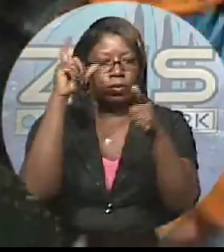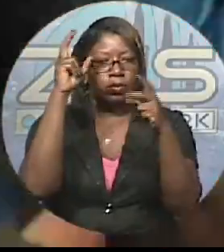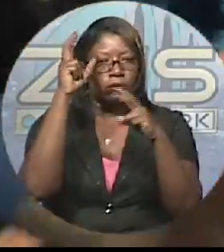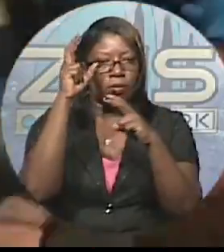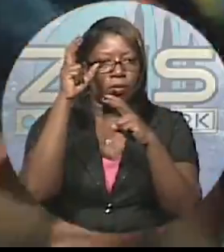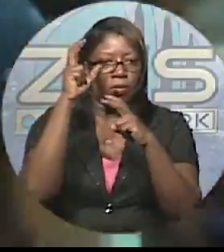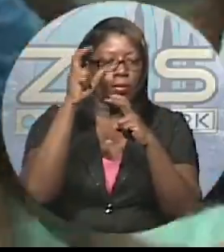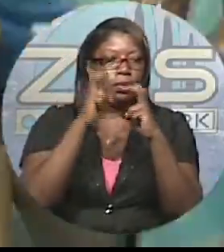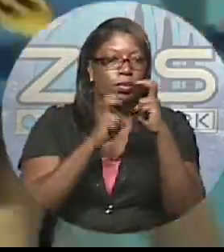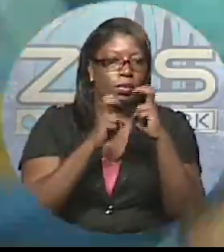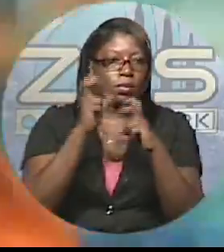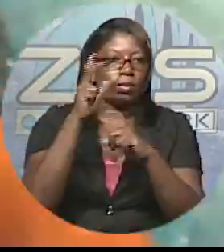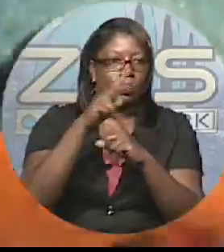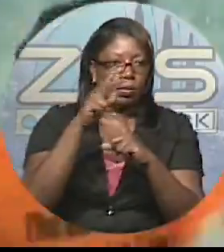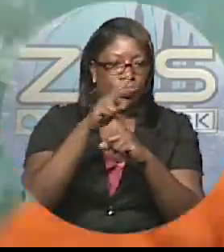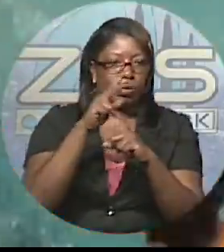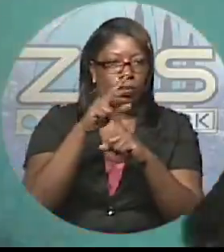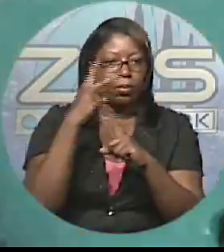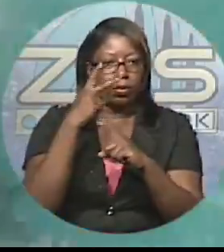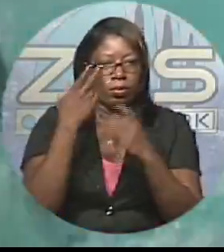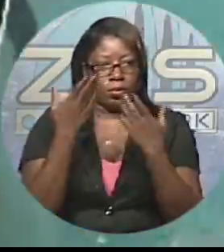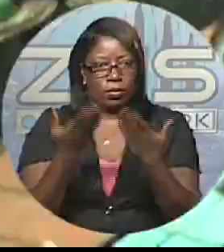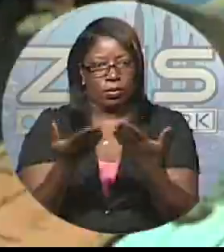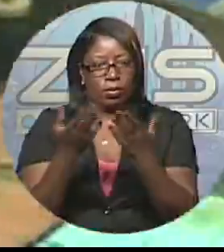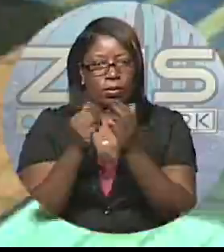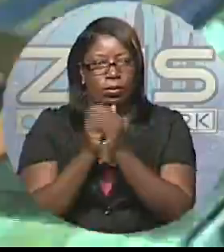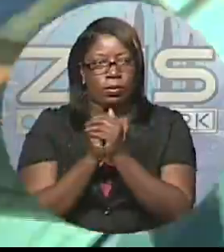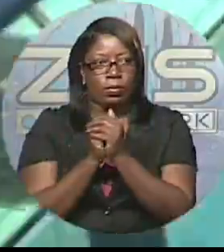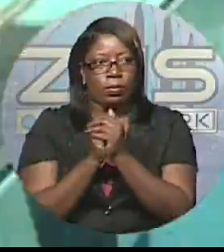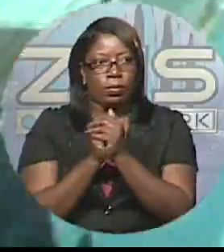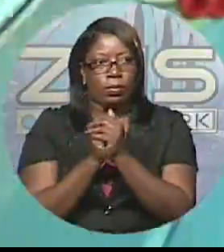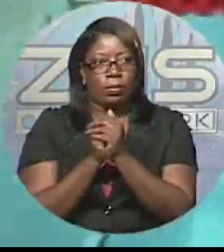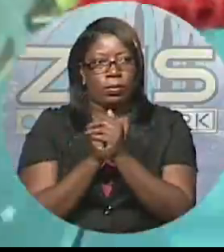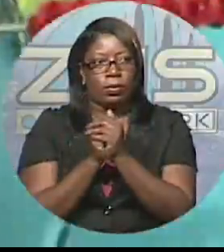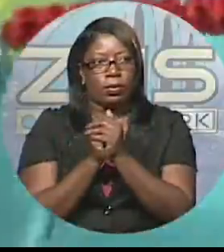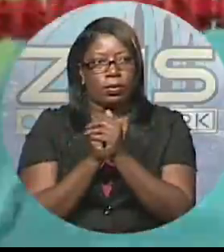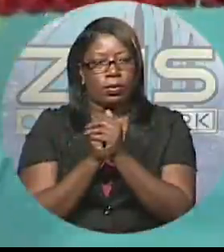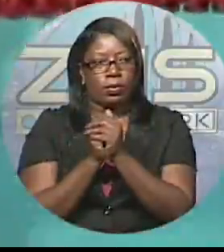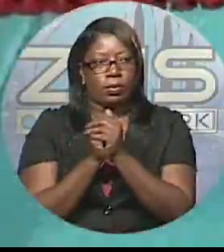and you saw it right here on ZNS Total Sports. Covering the CARIFTA